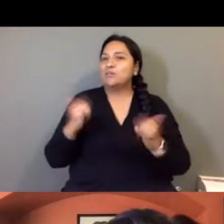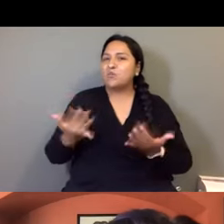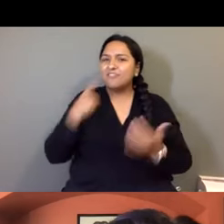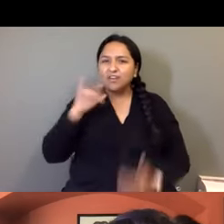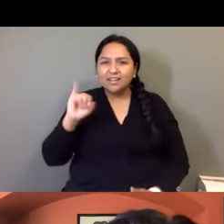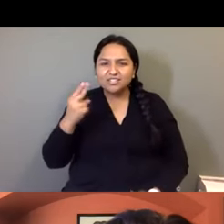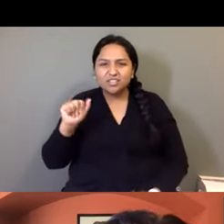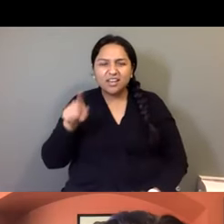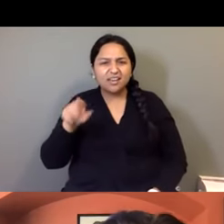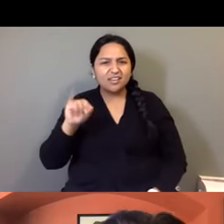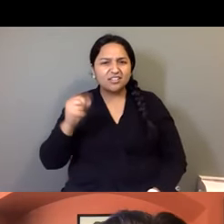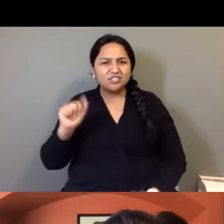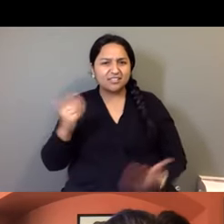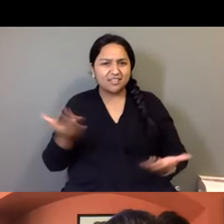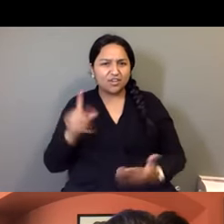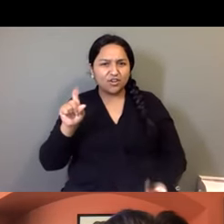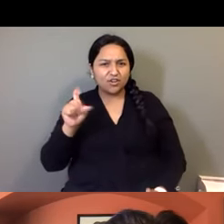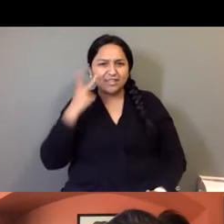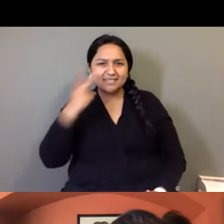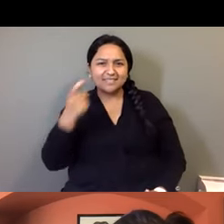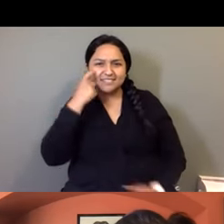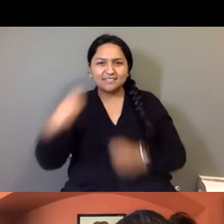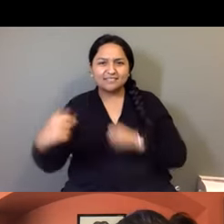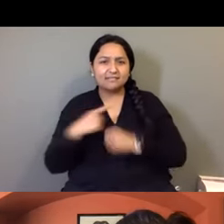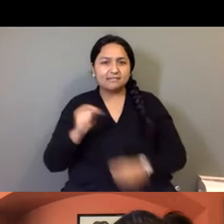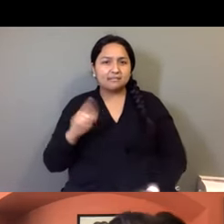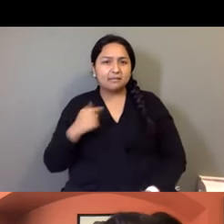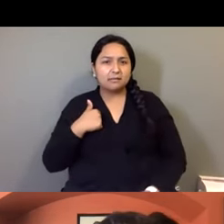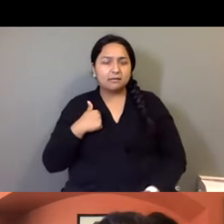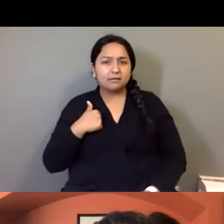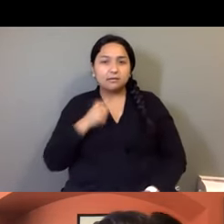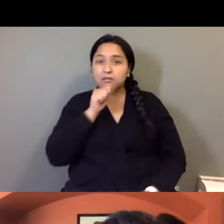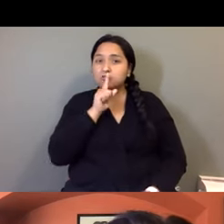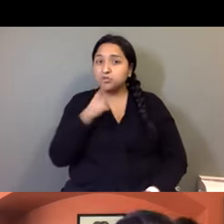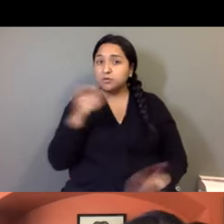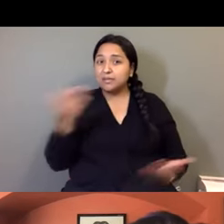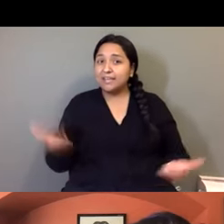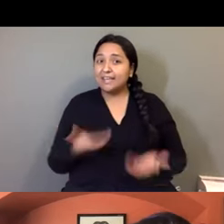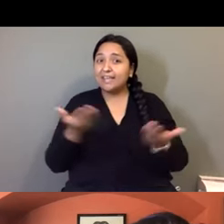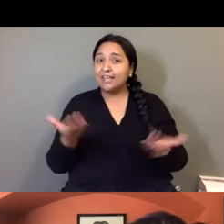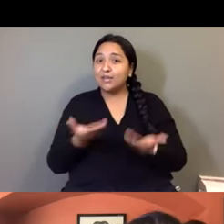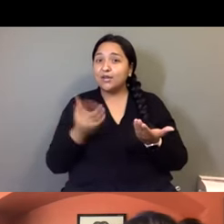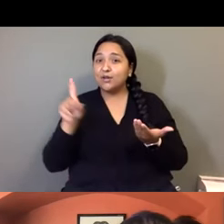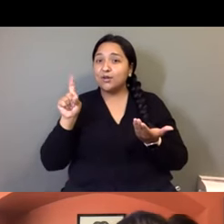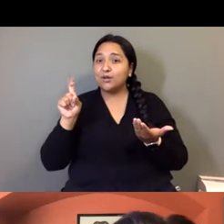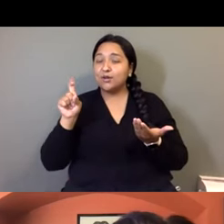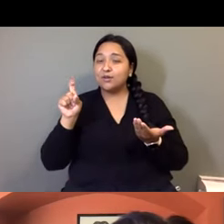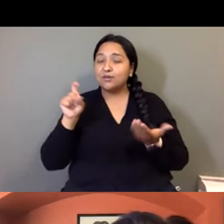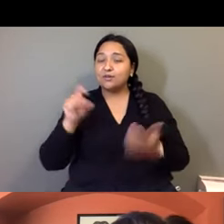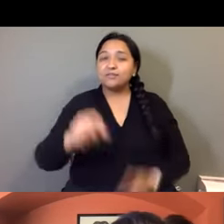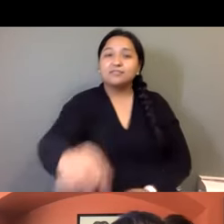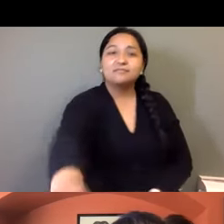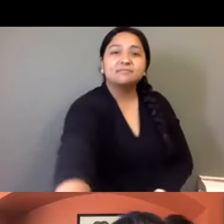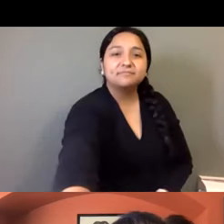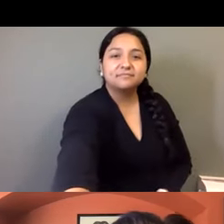you joined us? I see that you just texted me. So maybe you're in there, in our land of peace. I'm here.